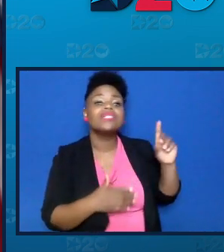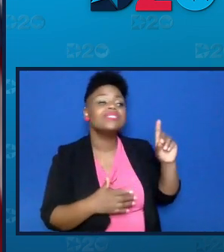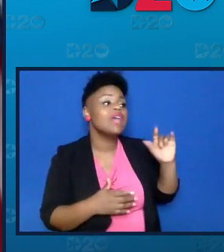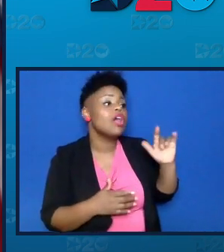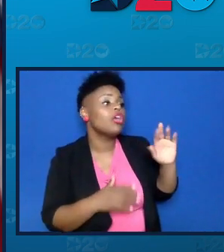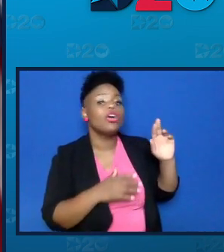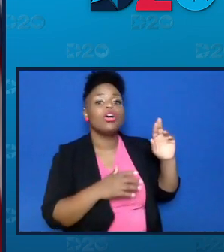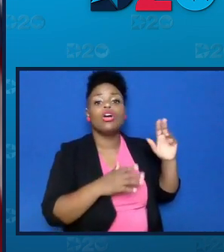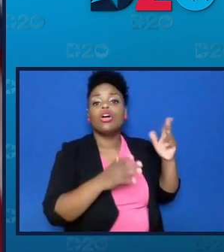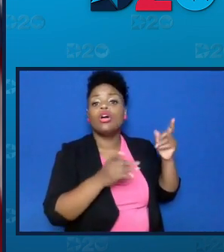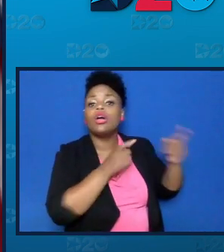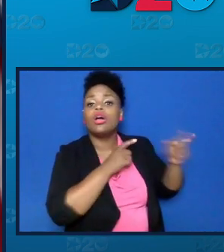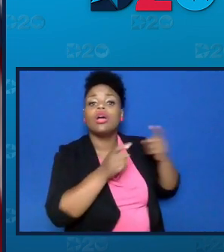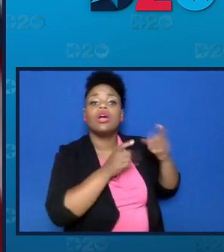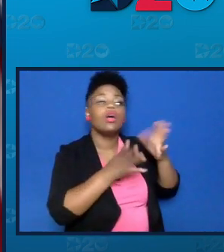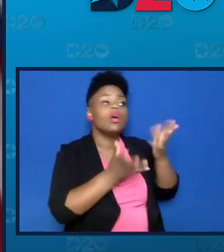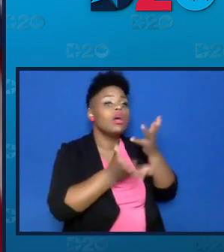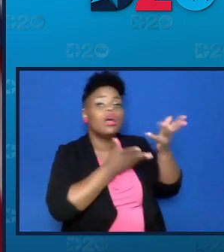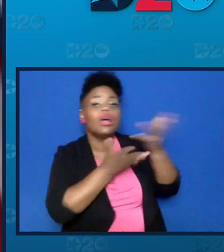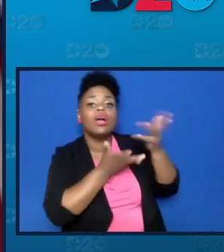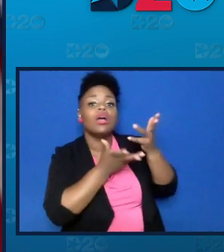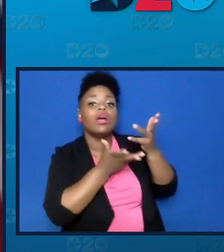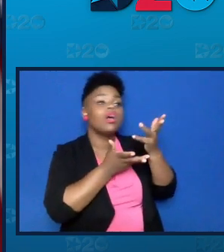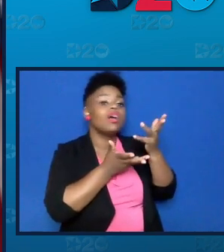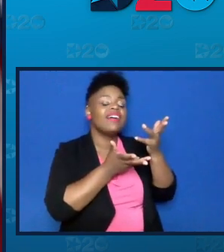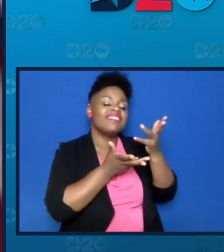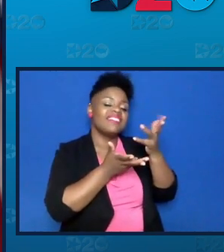Under President Biden, America will not